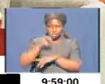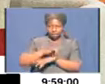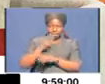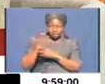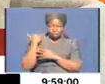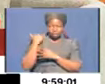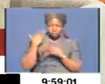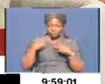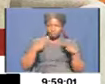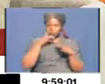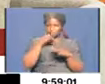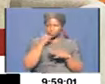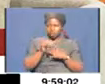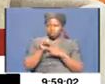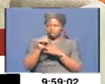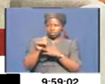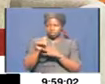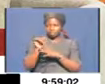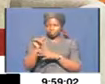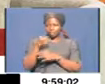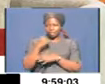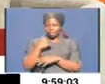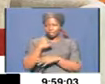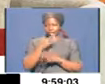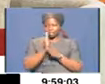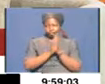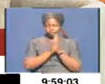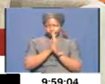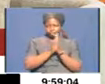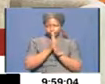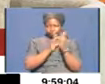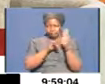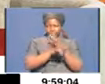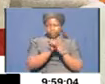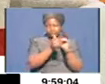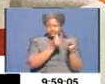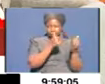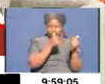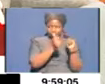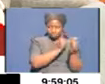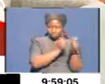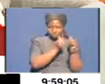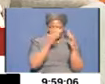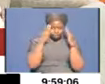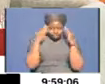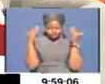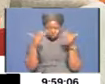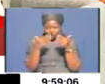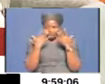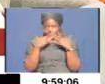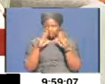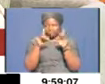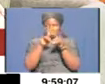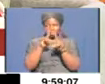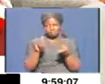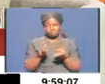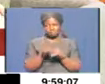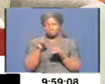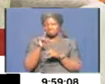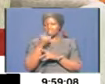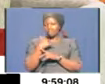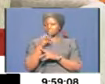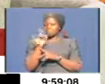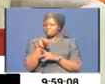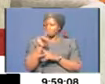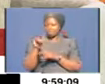leading had the interest in the game, they were focused in the game, and they were beyond reproach in their leadership.